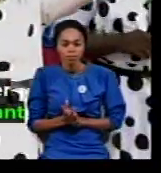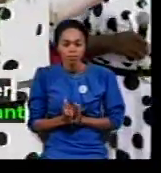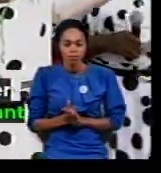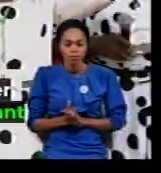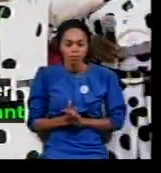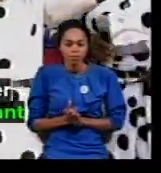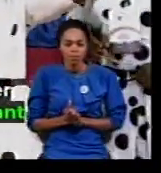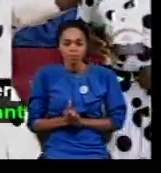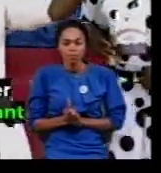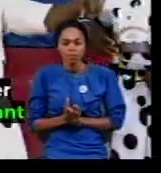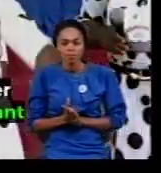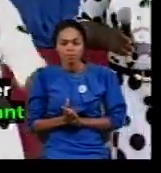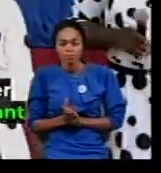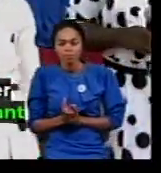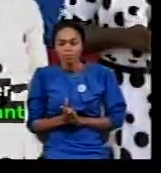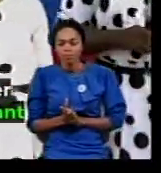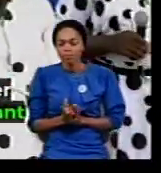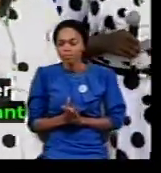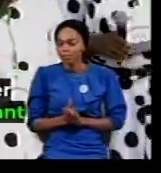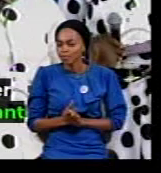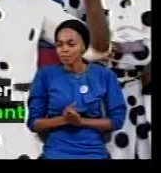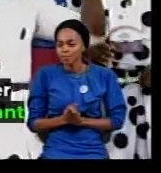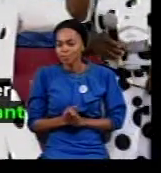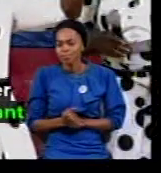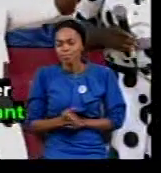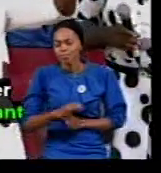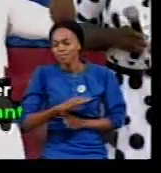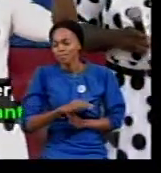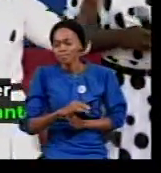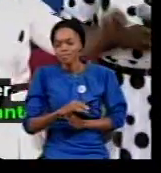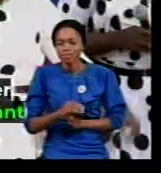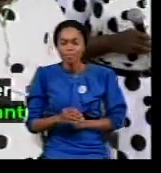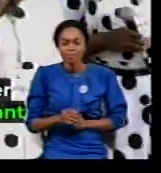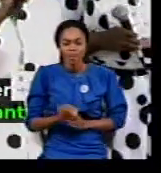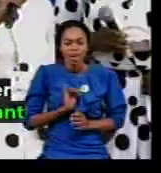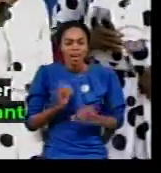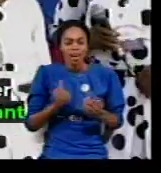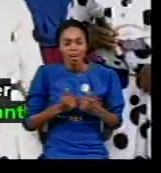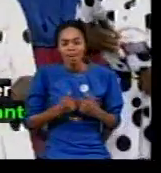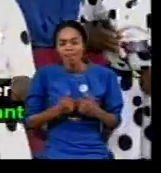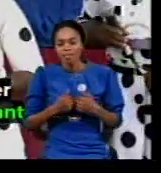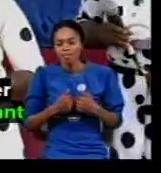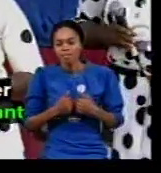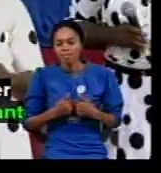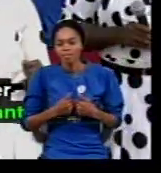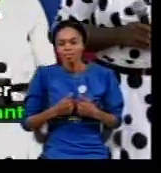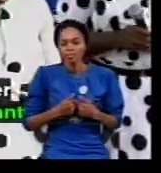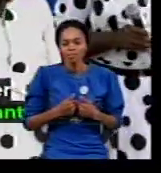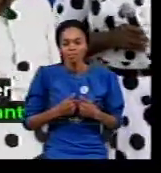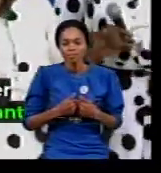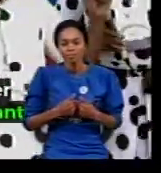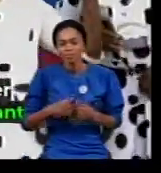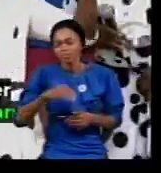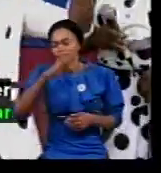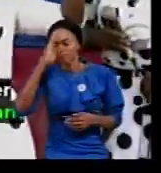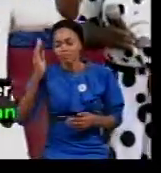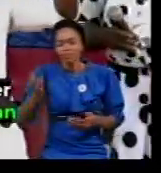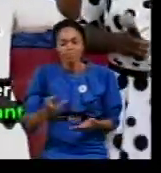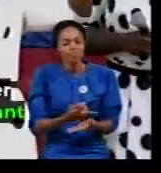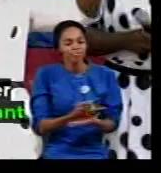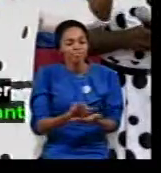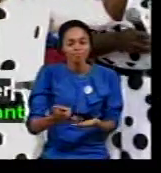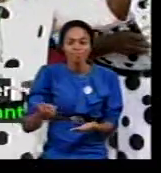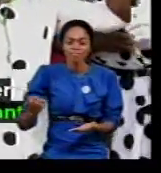a god, let him plead for himself, because one has cast down his altar. Therefore, on that day